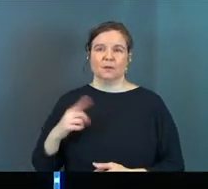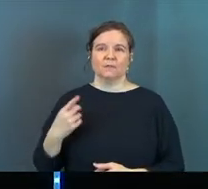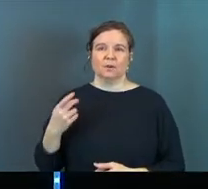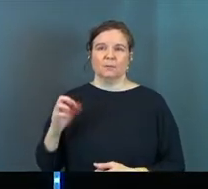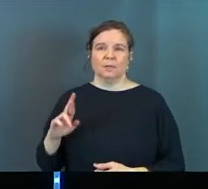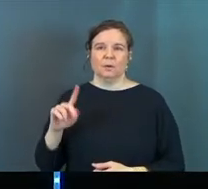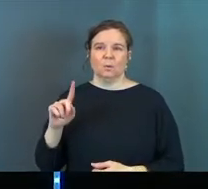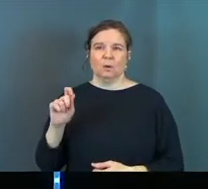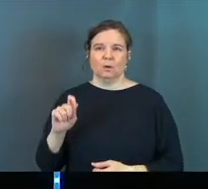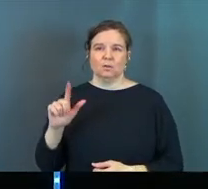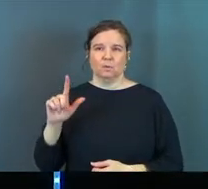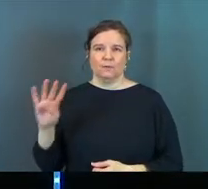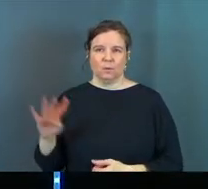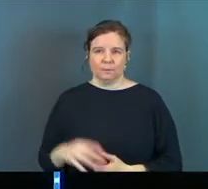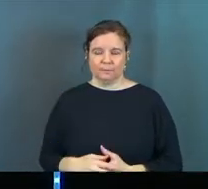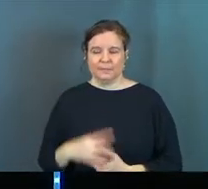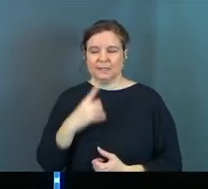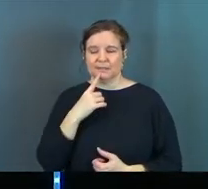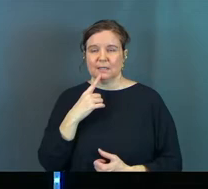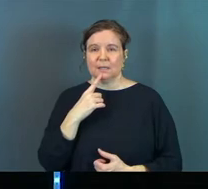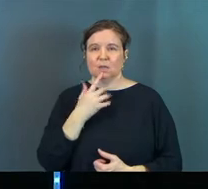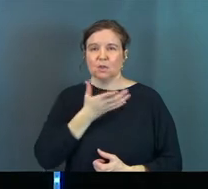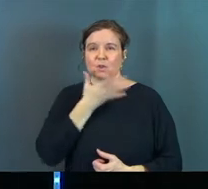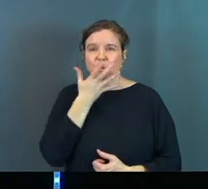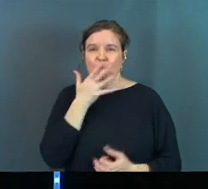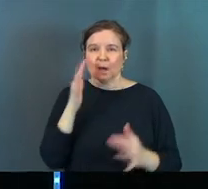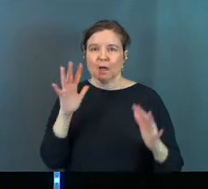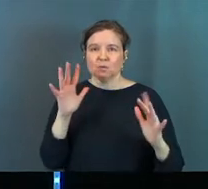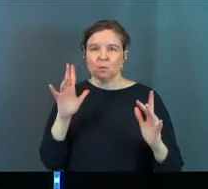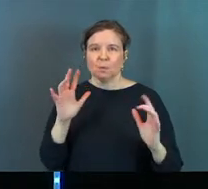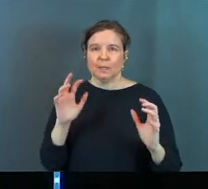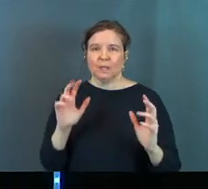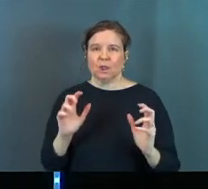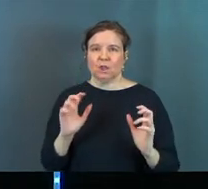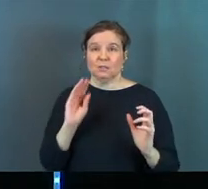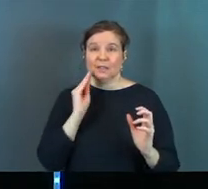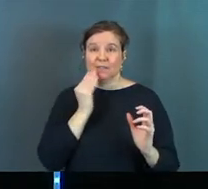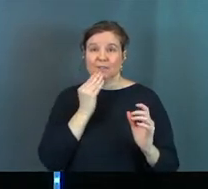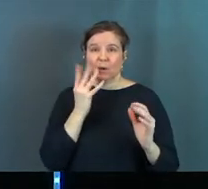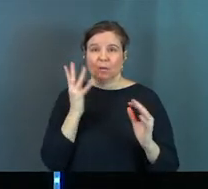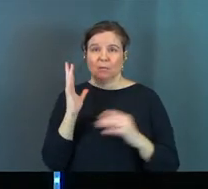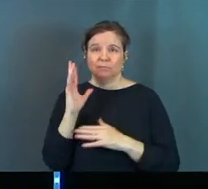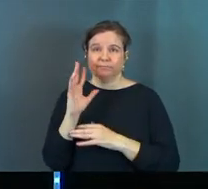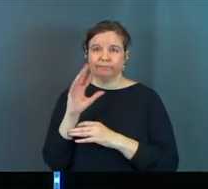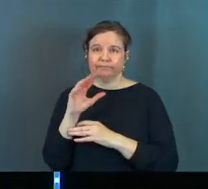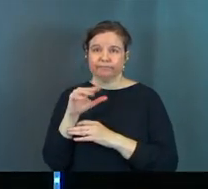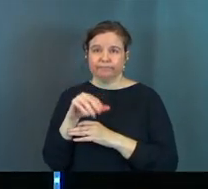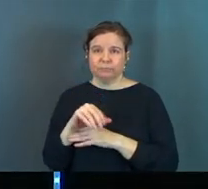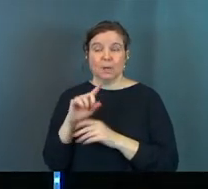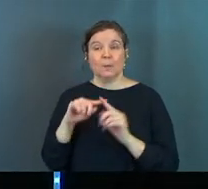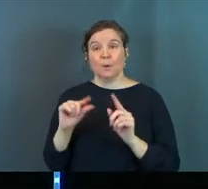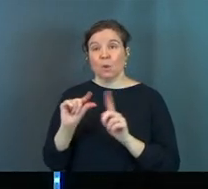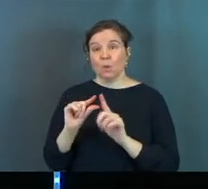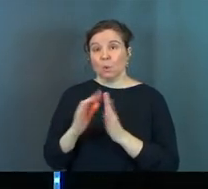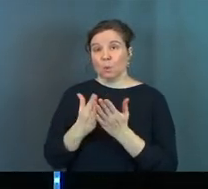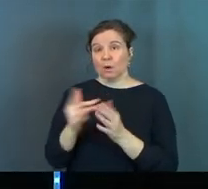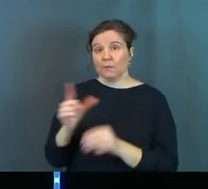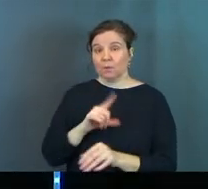1 Peter 1:24 says, the grass withers and the flower fades, but the word of the Lord remains